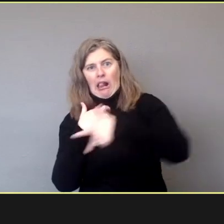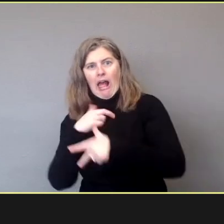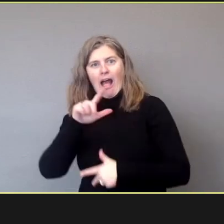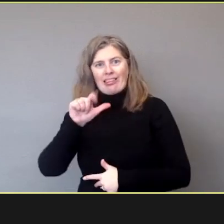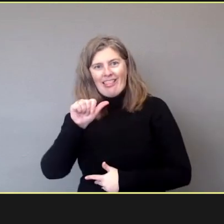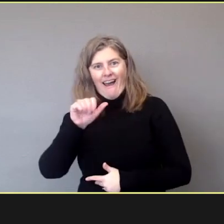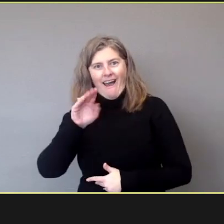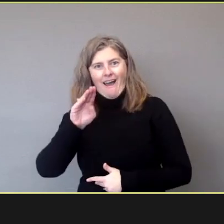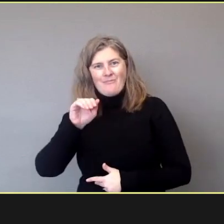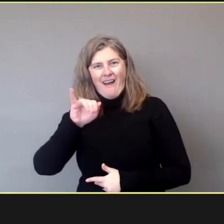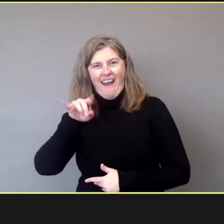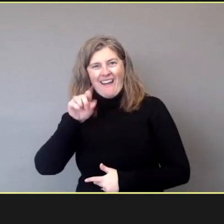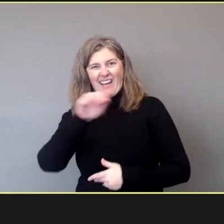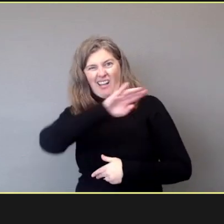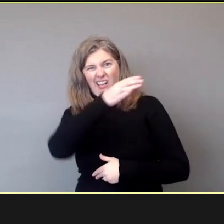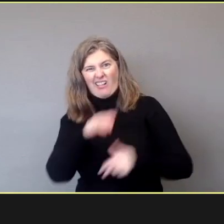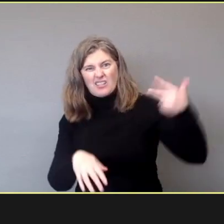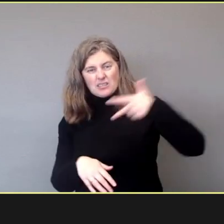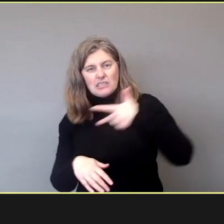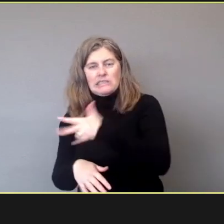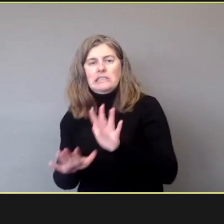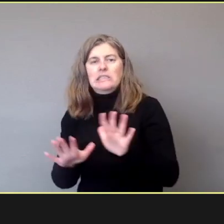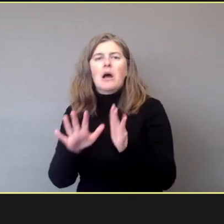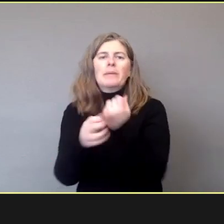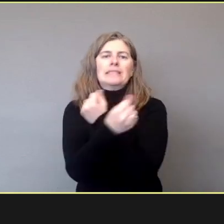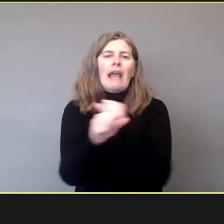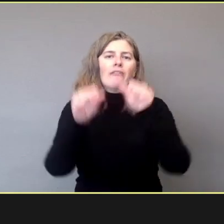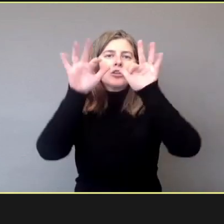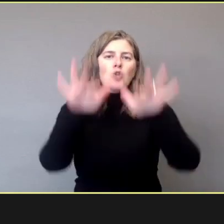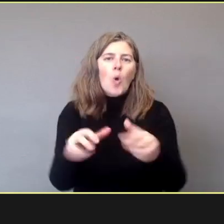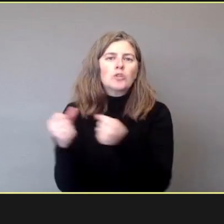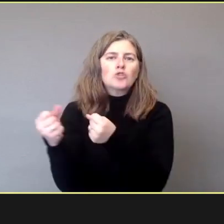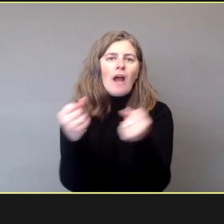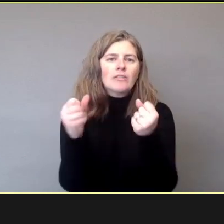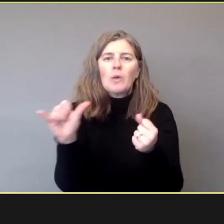Bajada Hill. And so be safe in the snow as well. Thank you very much and have a great day.